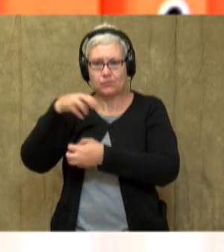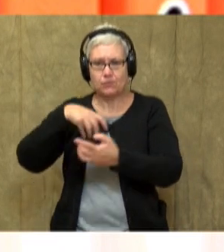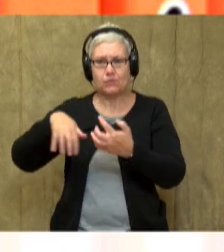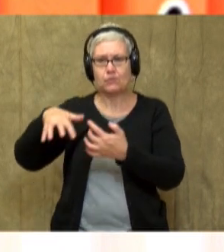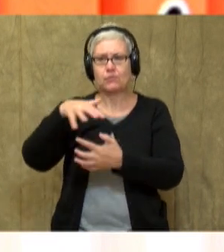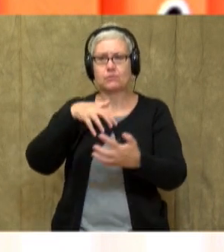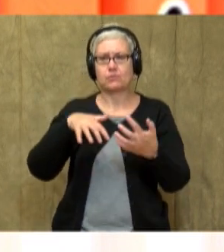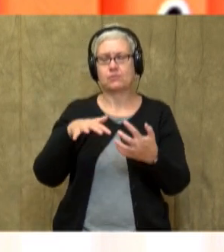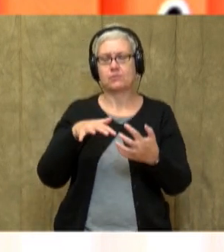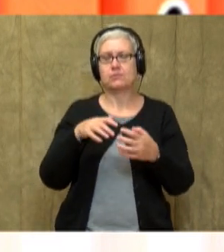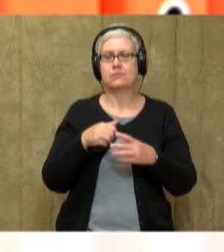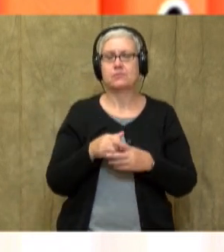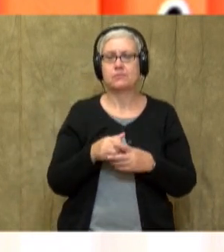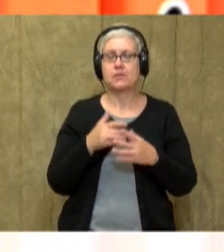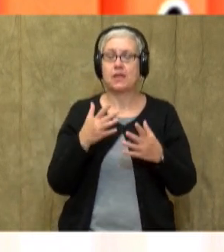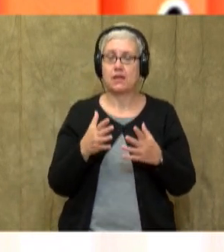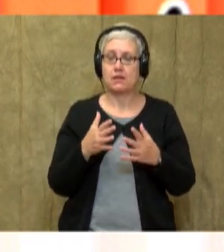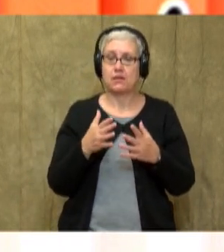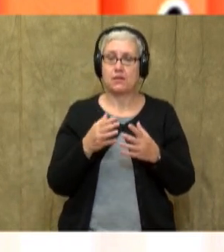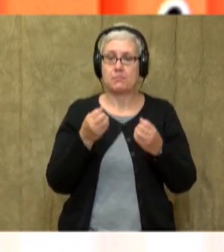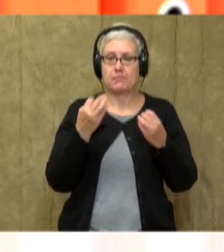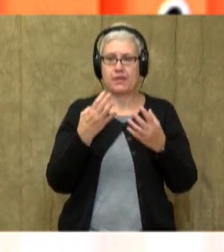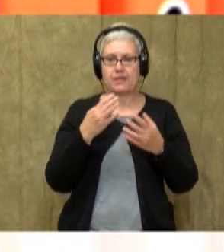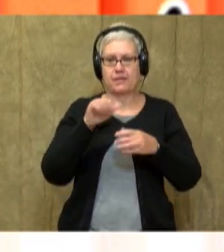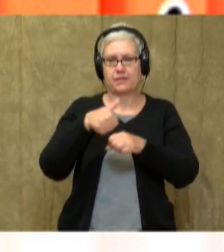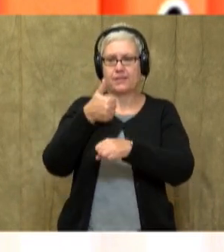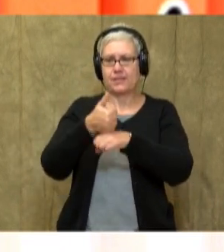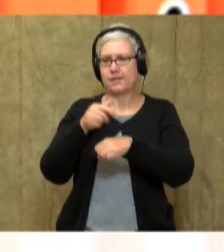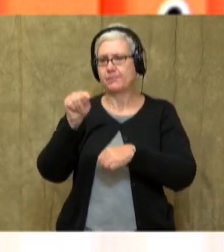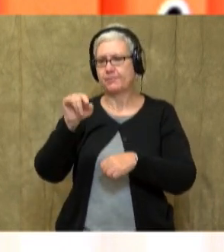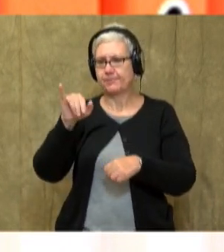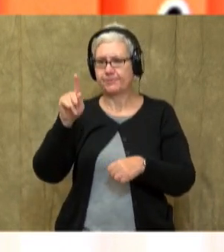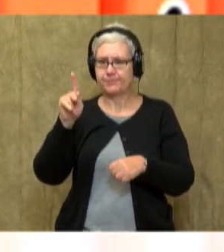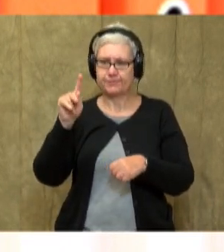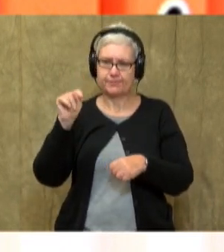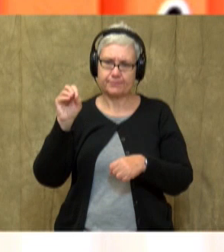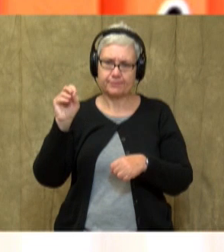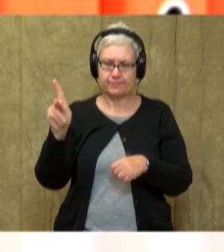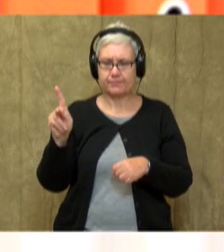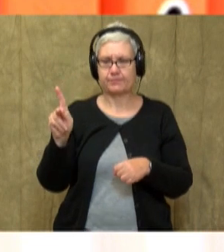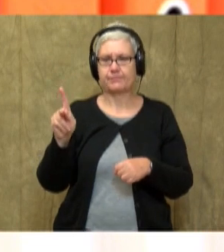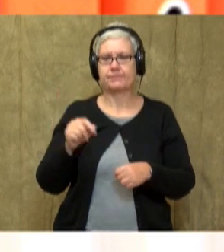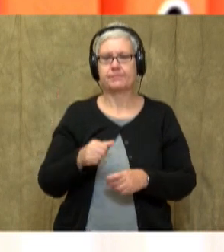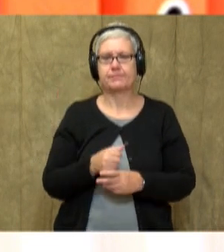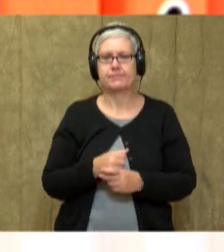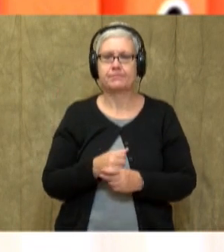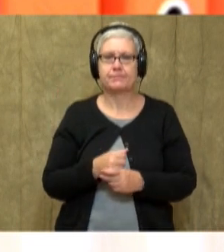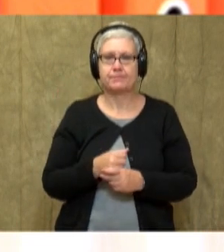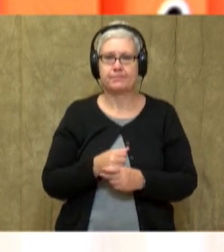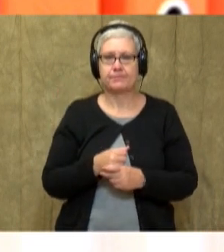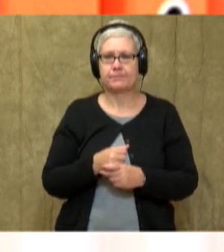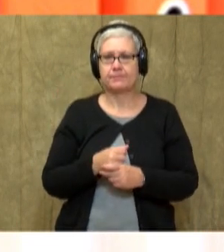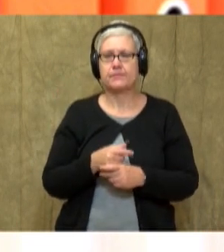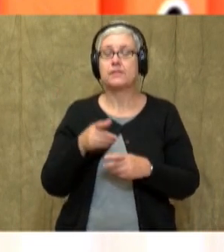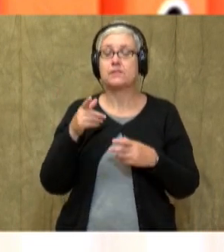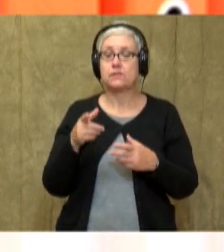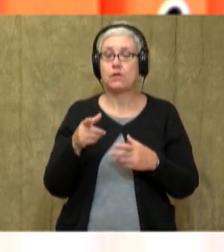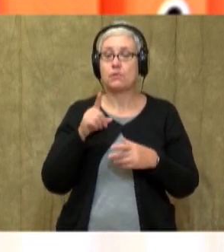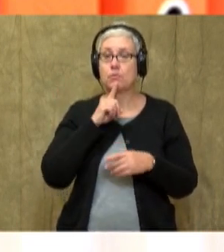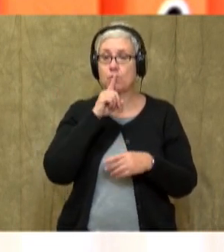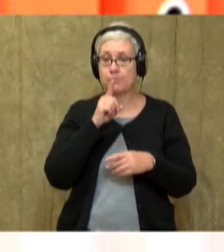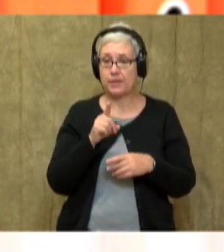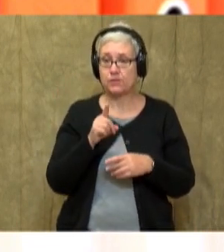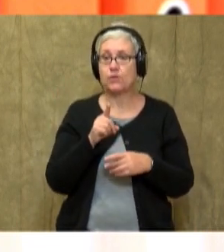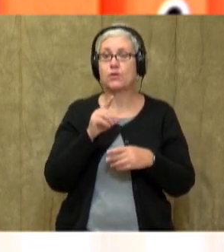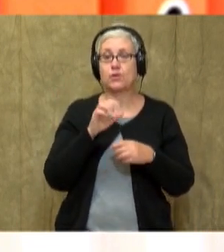create those TikToks and, you know, do different things like that in sports. But your studies are essential. So you want to make sure that you set